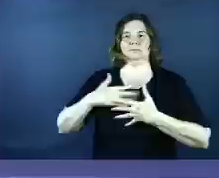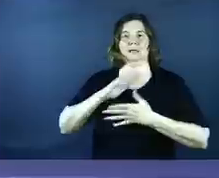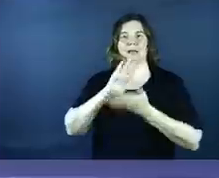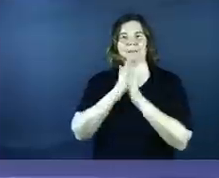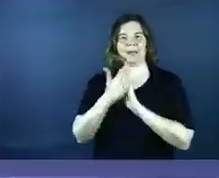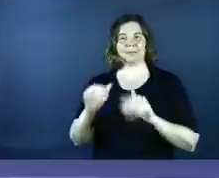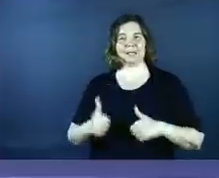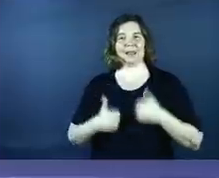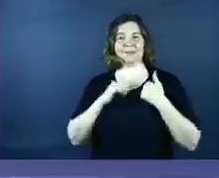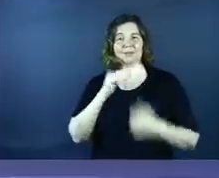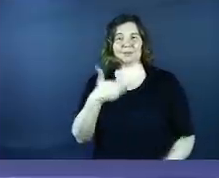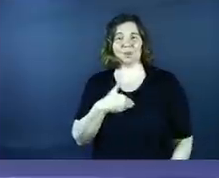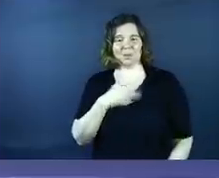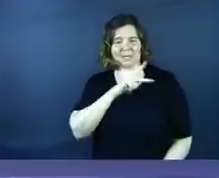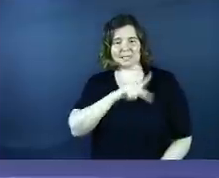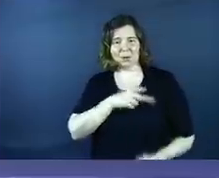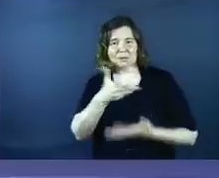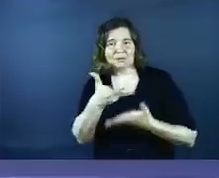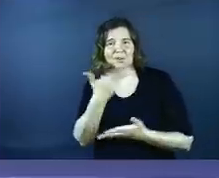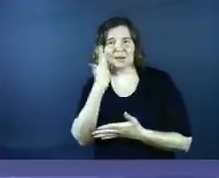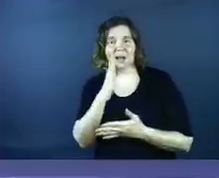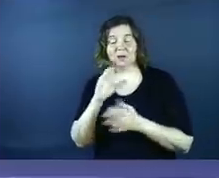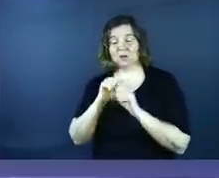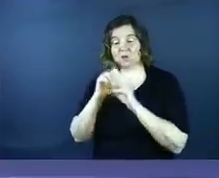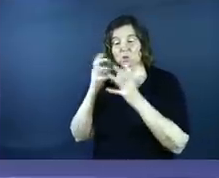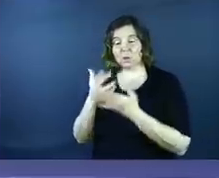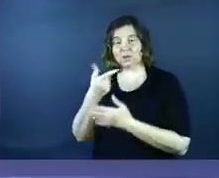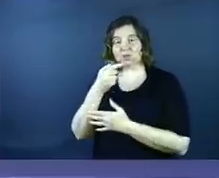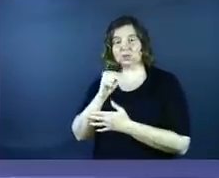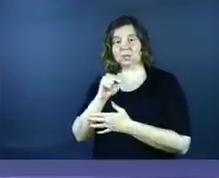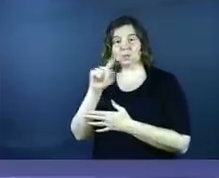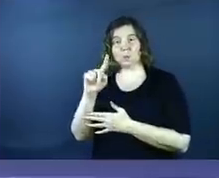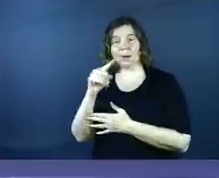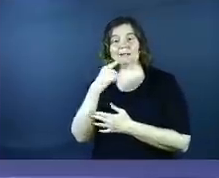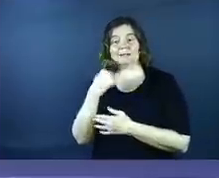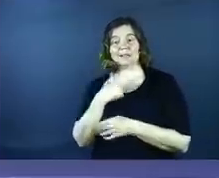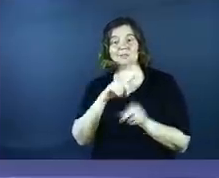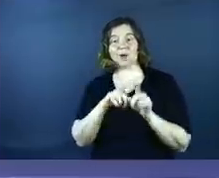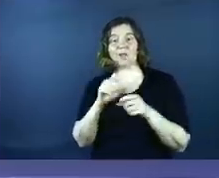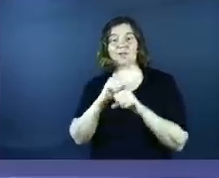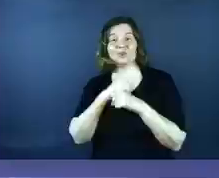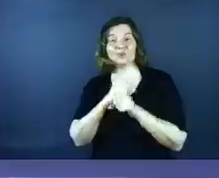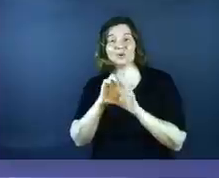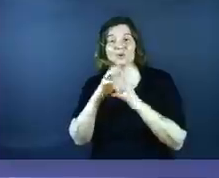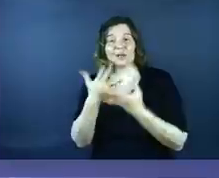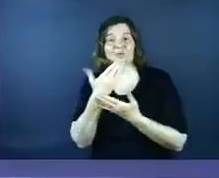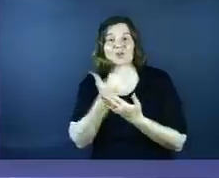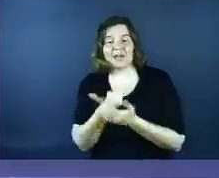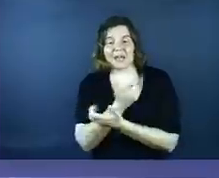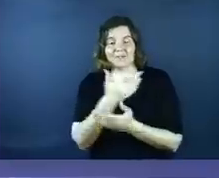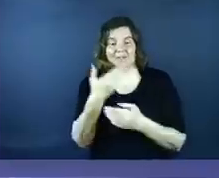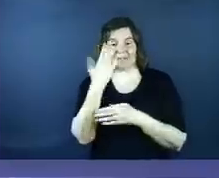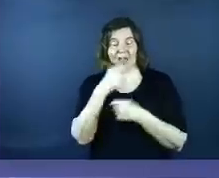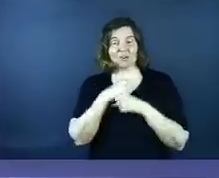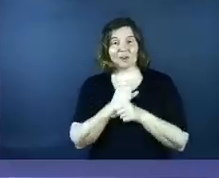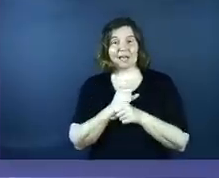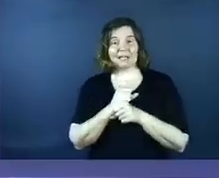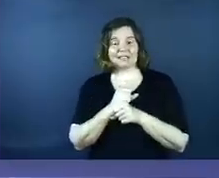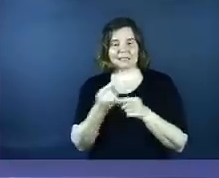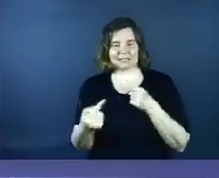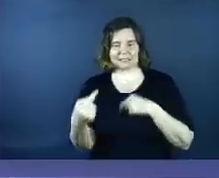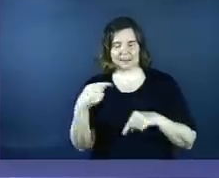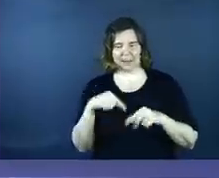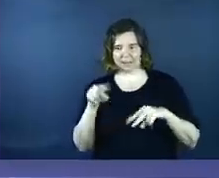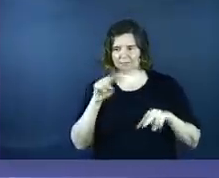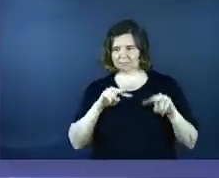He's a personal God. The creation also, Genesis 1 tells us the creation was good. Every single thing that God creates, he steps back from it